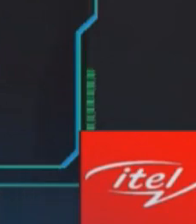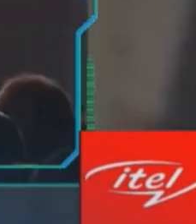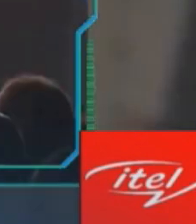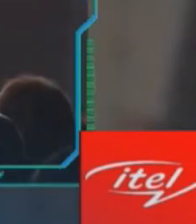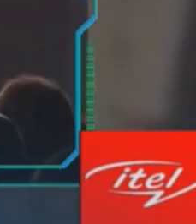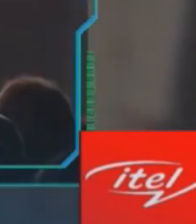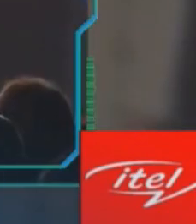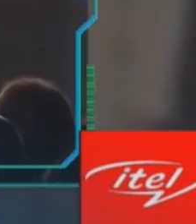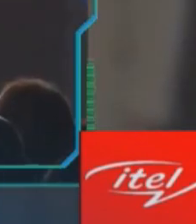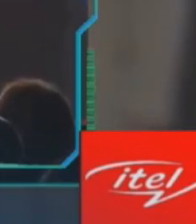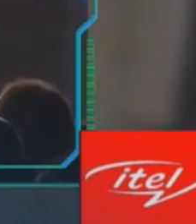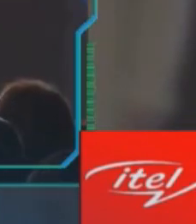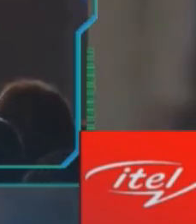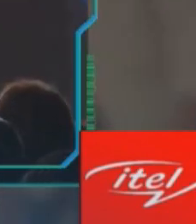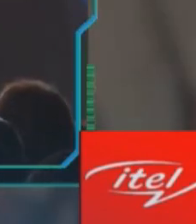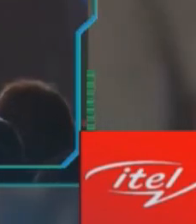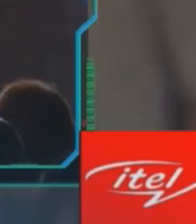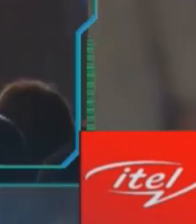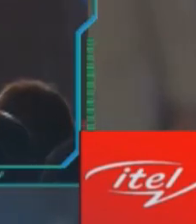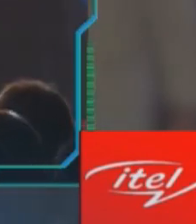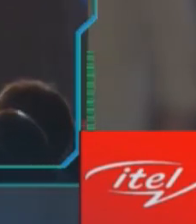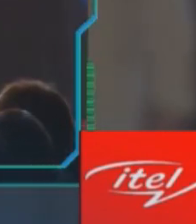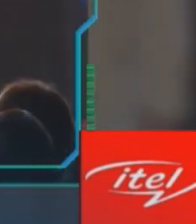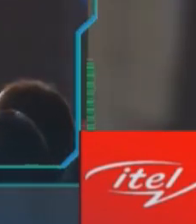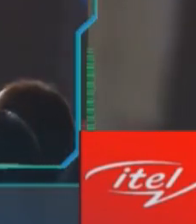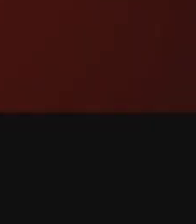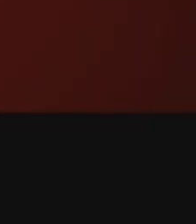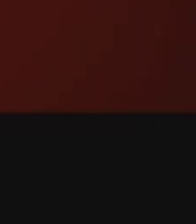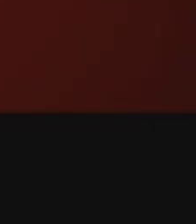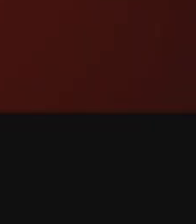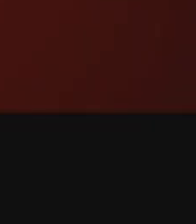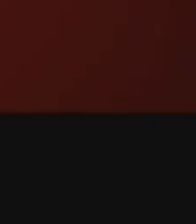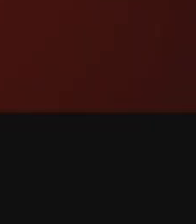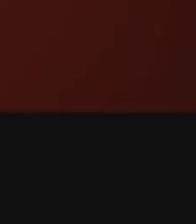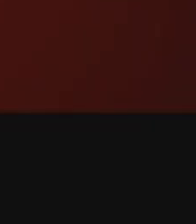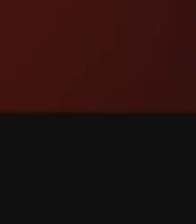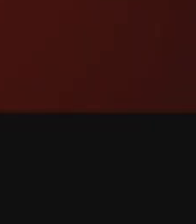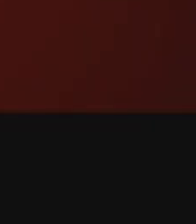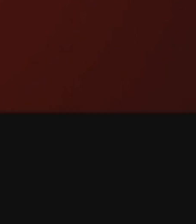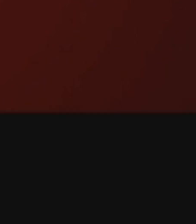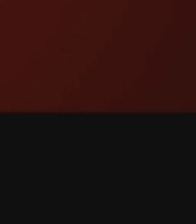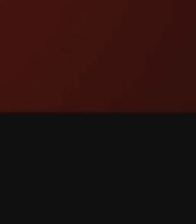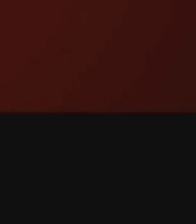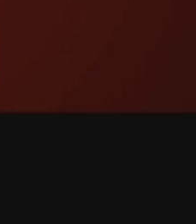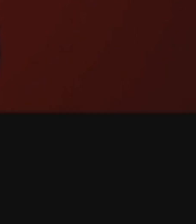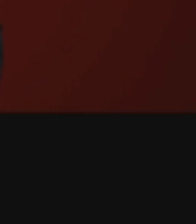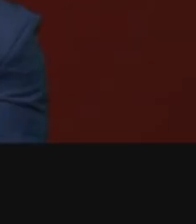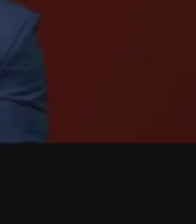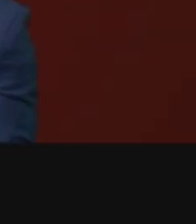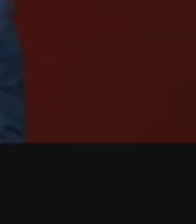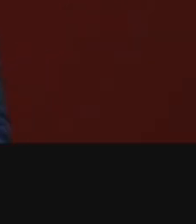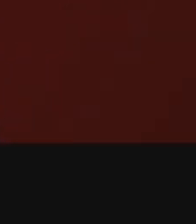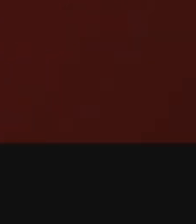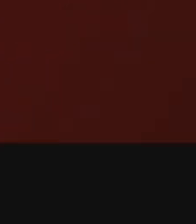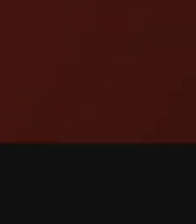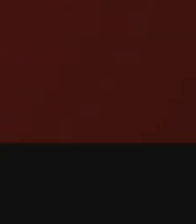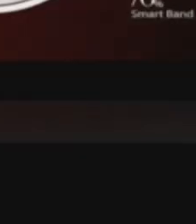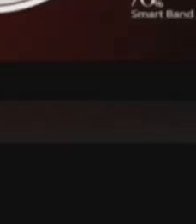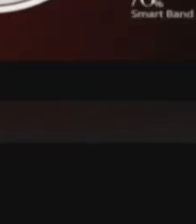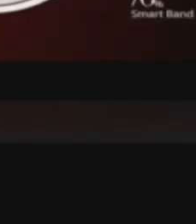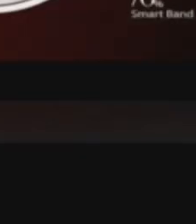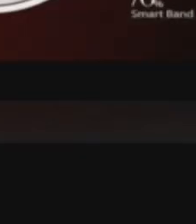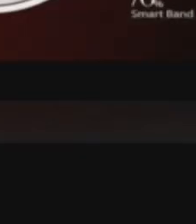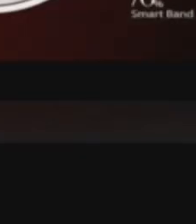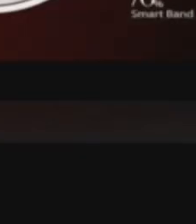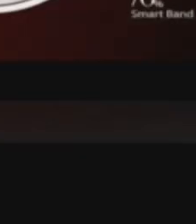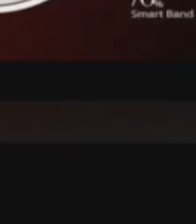Leo umenifanya niamini mtu anaweza mea ndevu kwa magoti. Hi everyone. Welcome to the ITEL online launch. My name is MC Jesse.